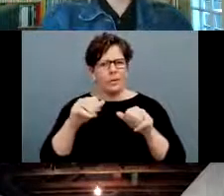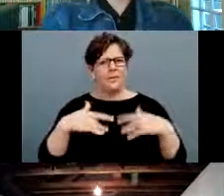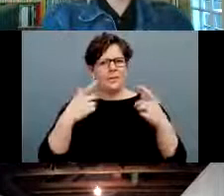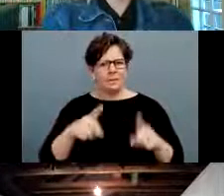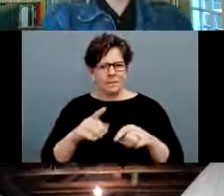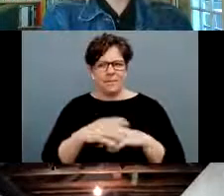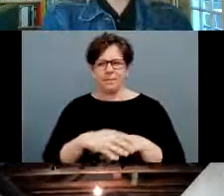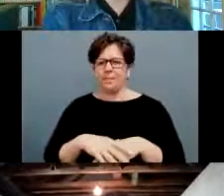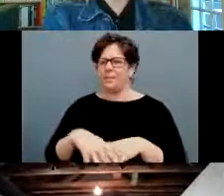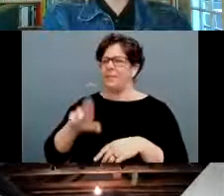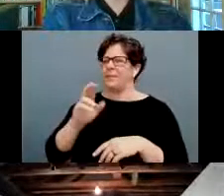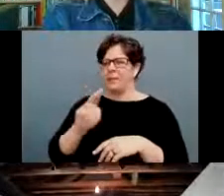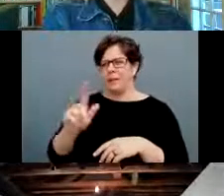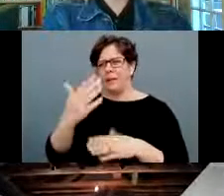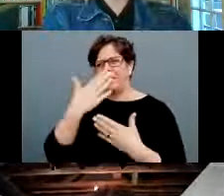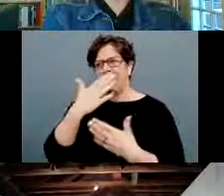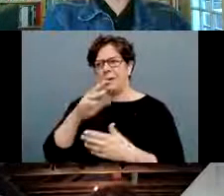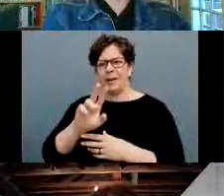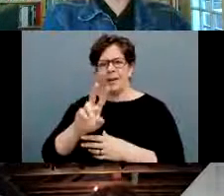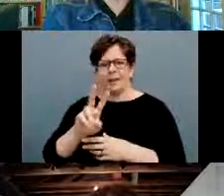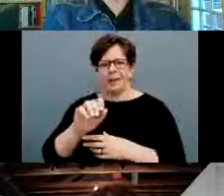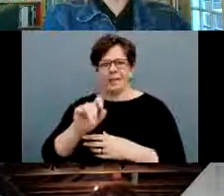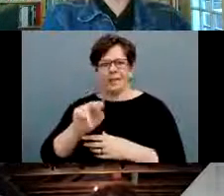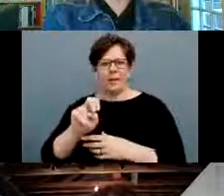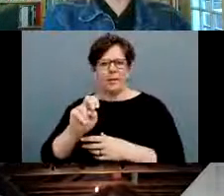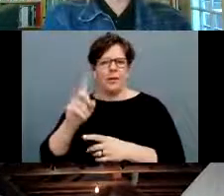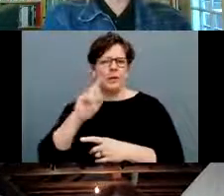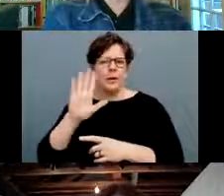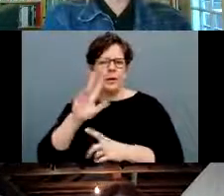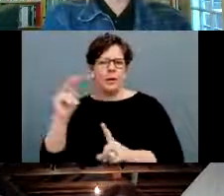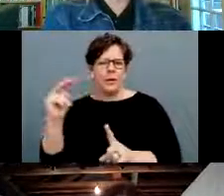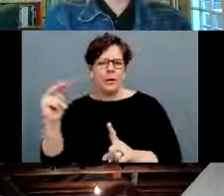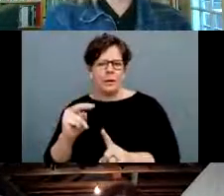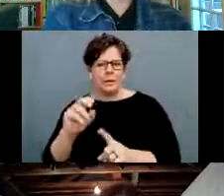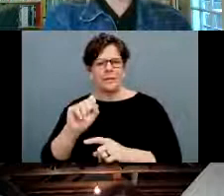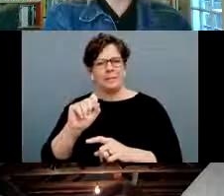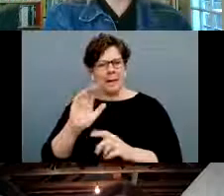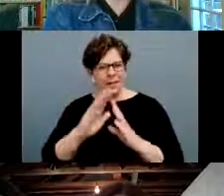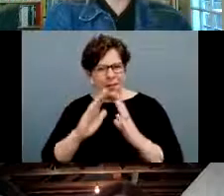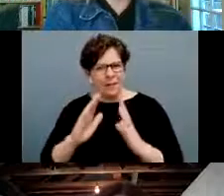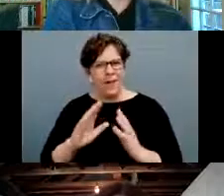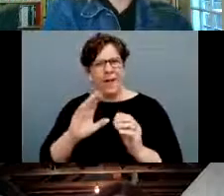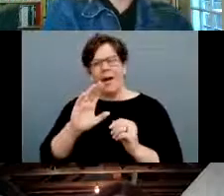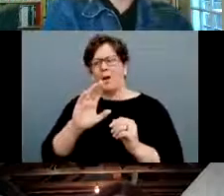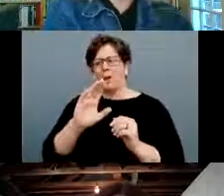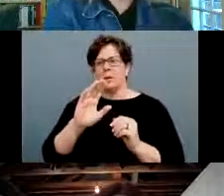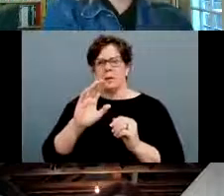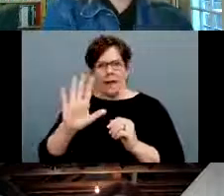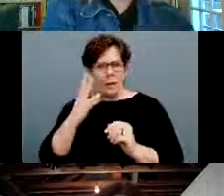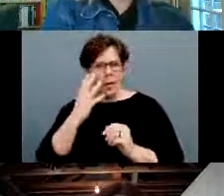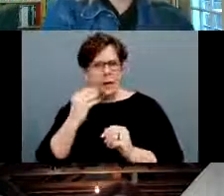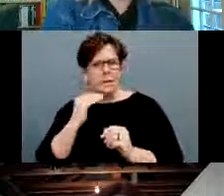Thanks so much, Valerie. It's such a treat to hear your perspective of the site and the experiences that you had when you came to